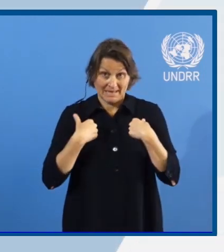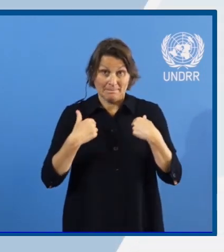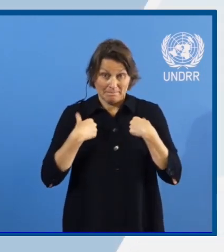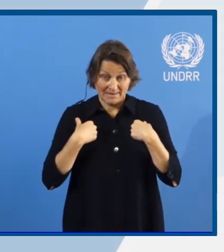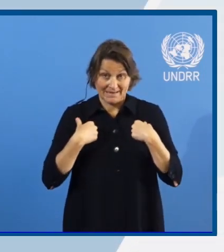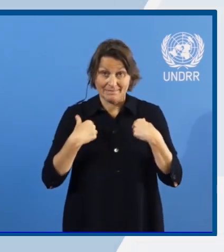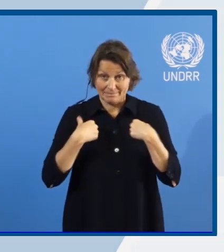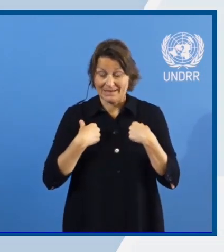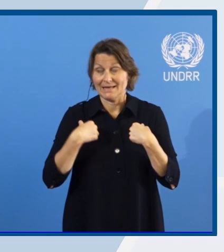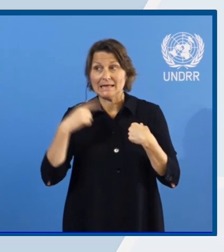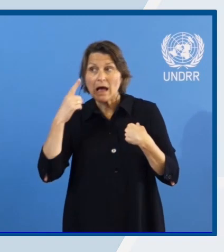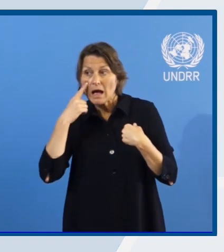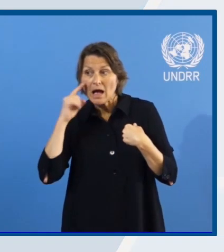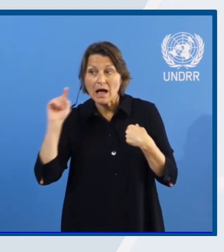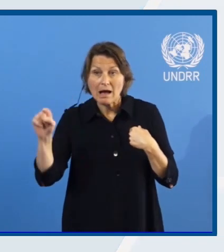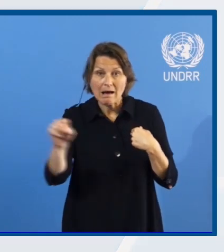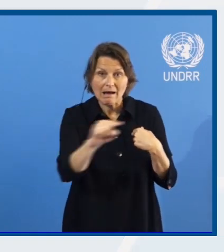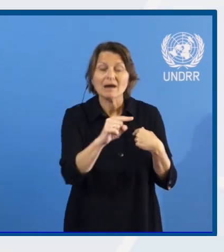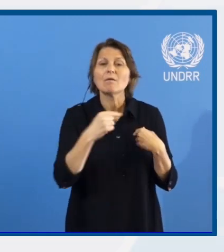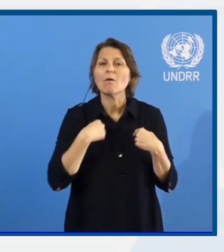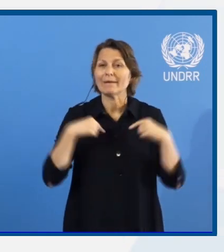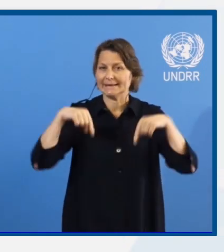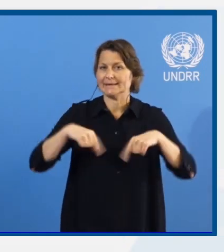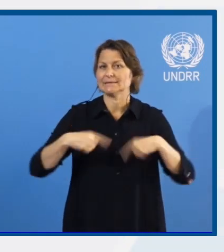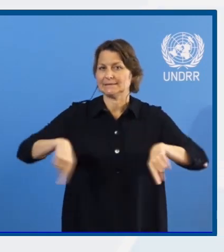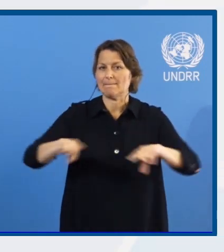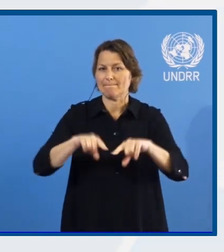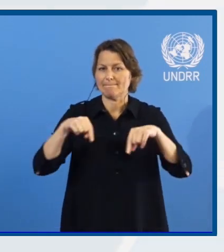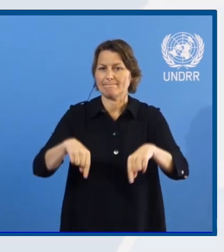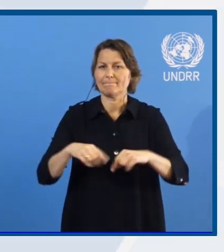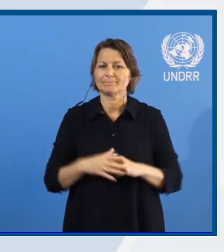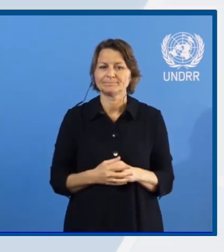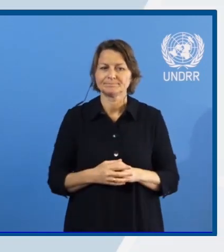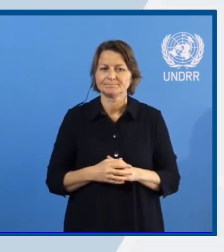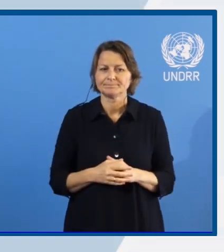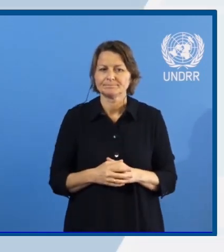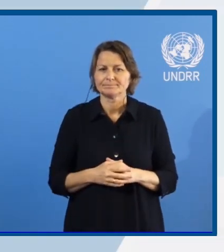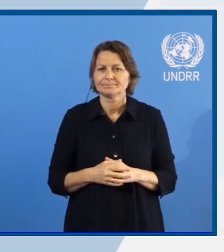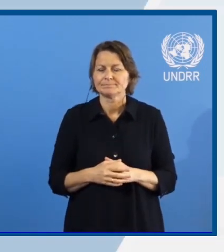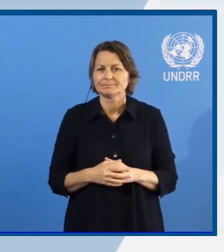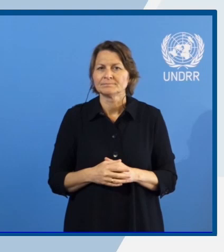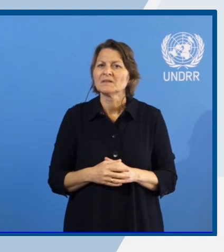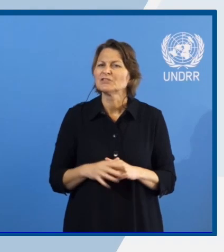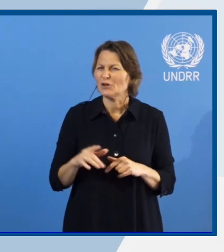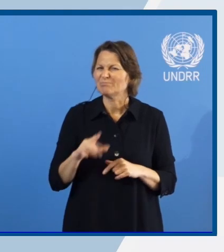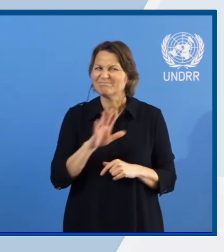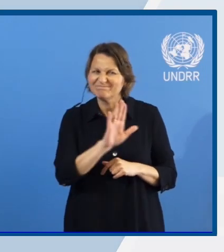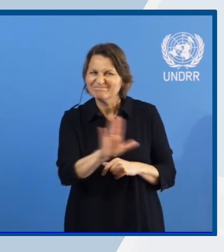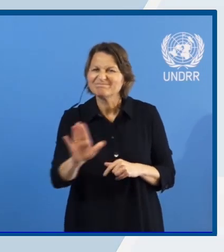Nadi, I'm interested to more about how you experience and overcome those